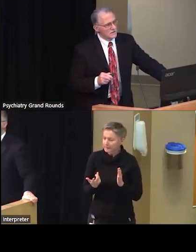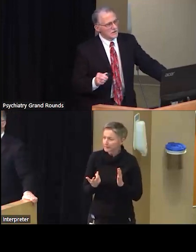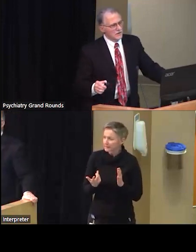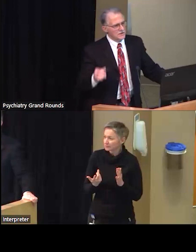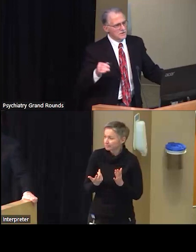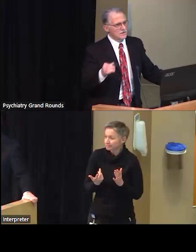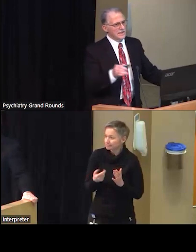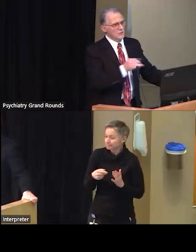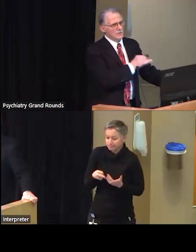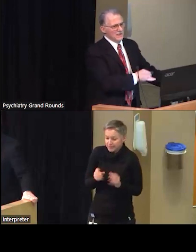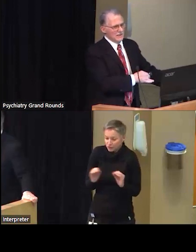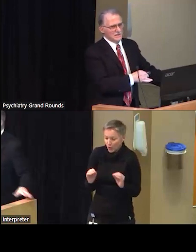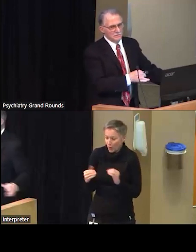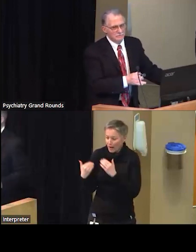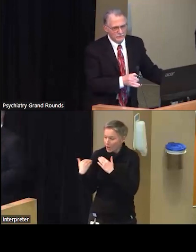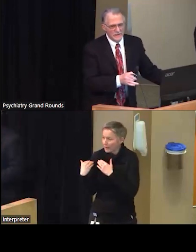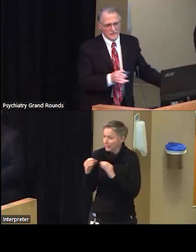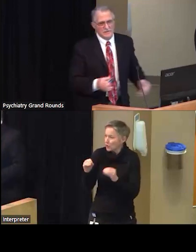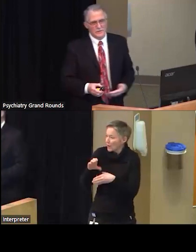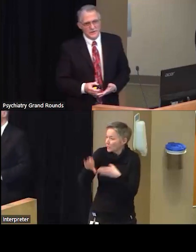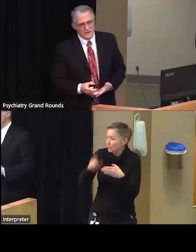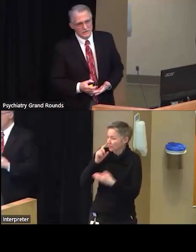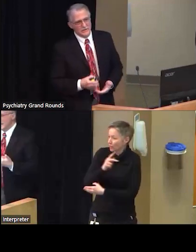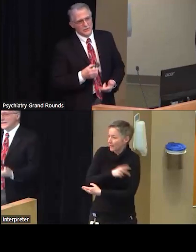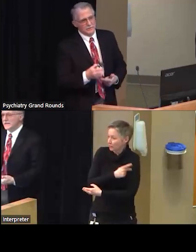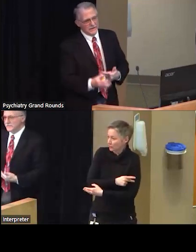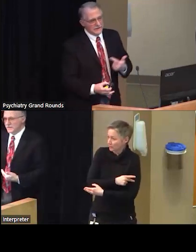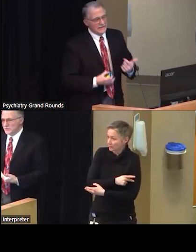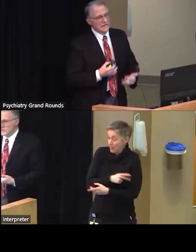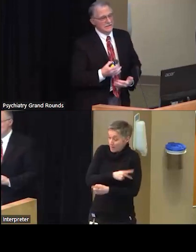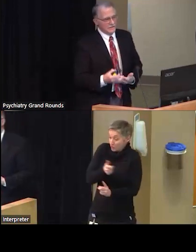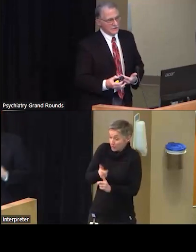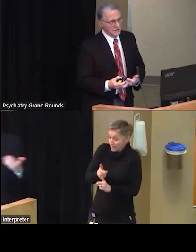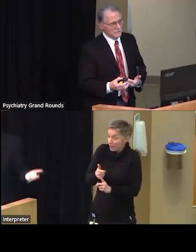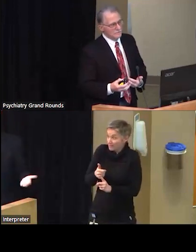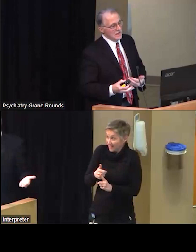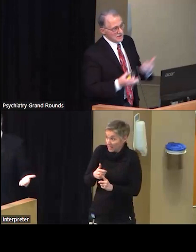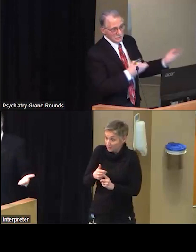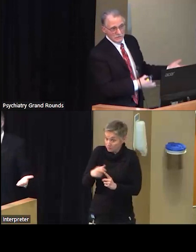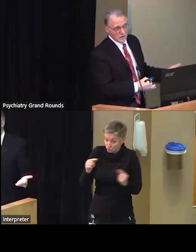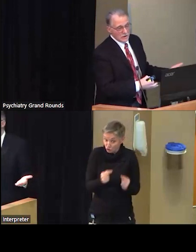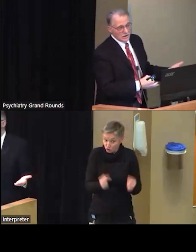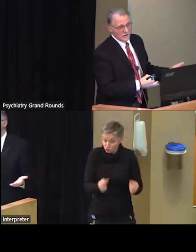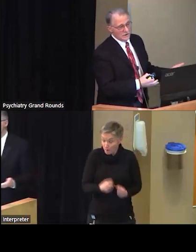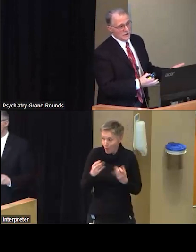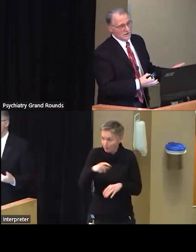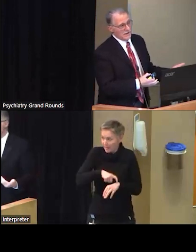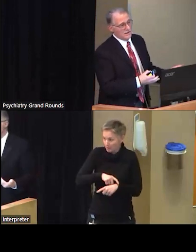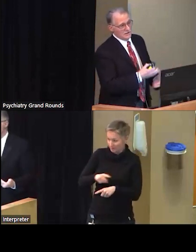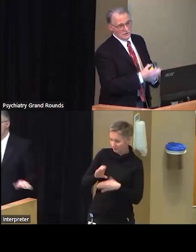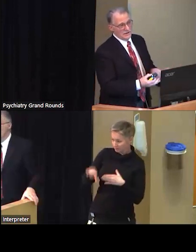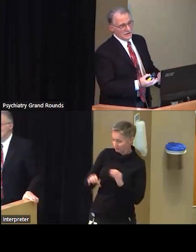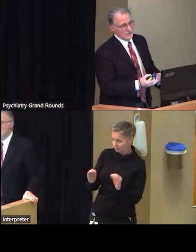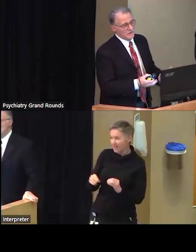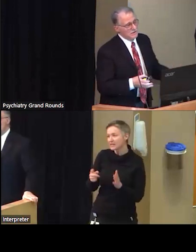the consequences, the accountability, some patients in particular that were repeated offenders. Some, you have to understand